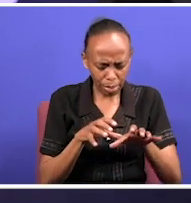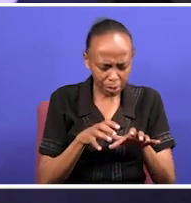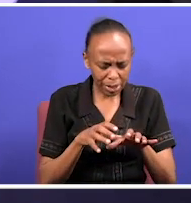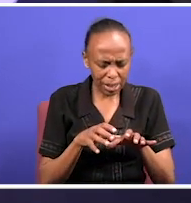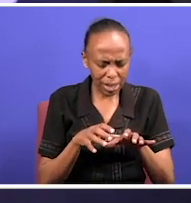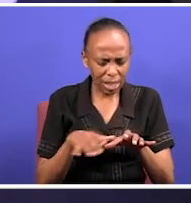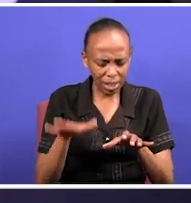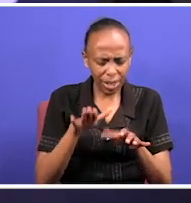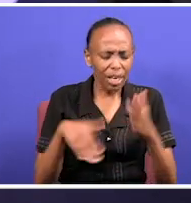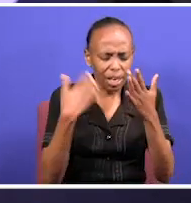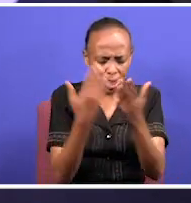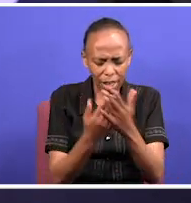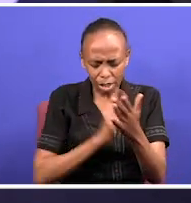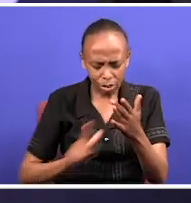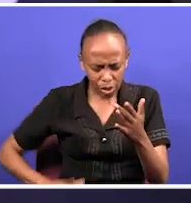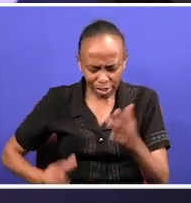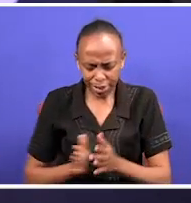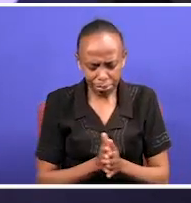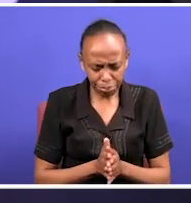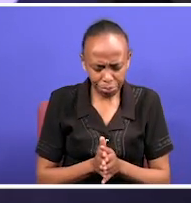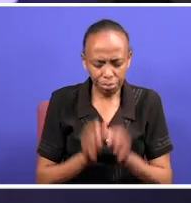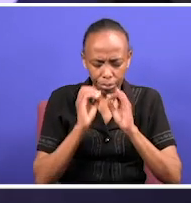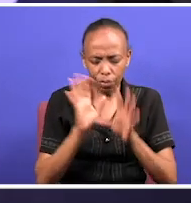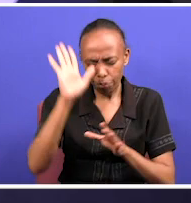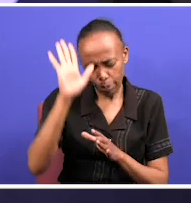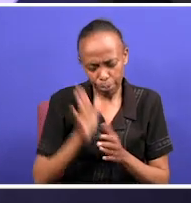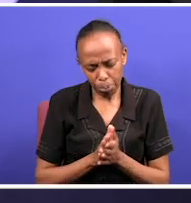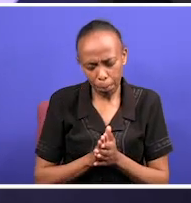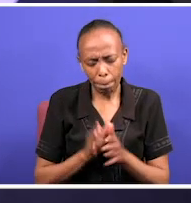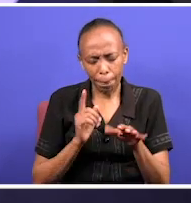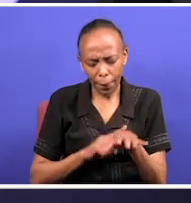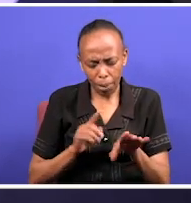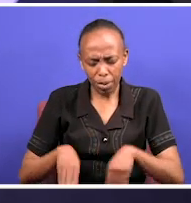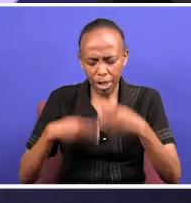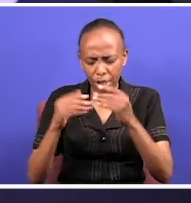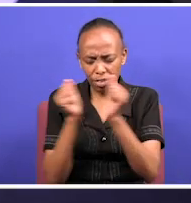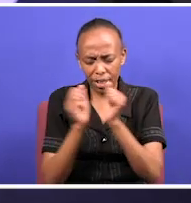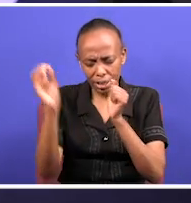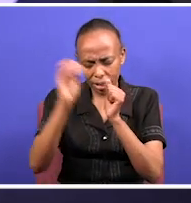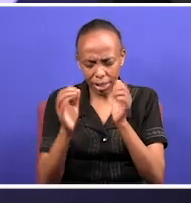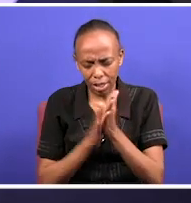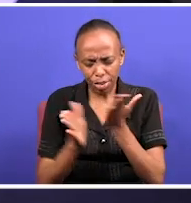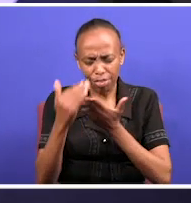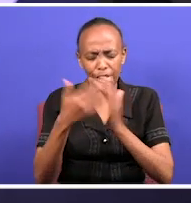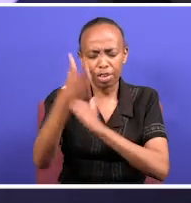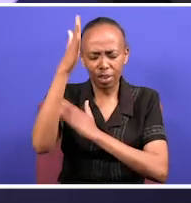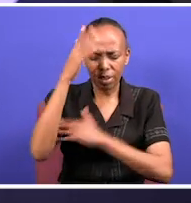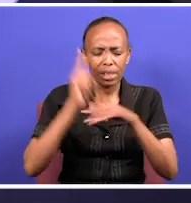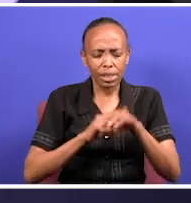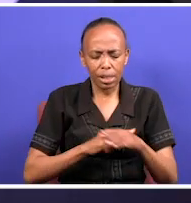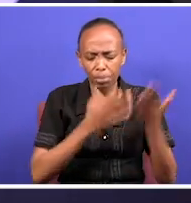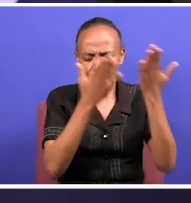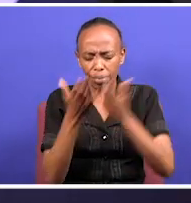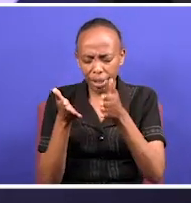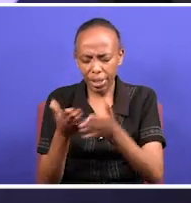our sheds. Thank you, Lord, for your blessings. As we give our tithes and offerings, oh God, as we